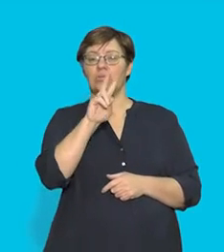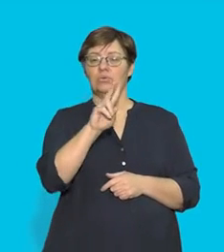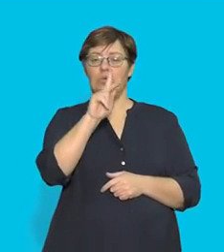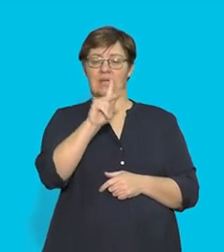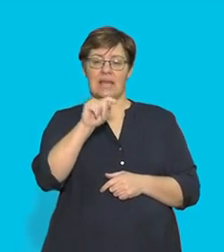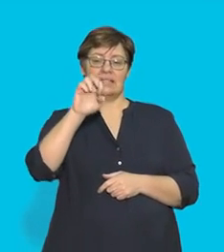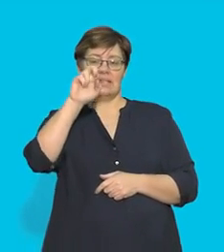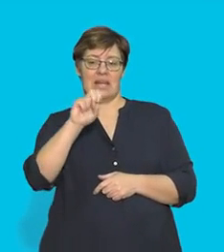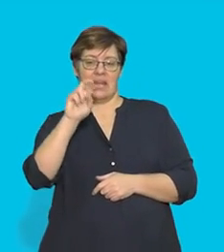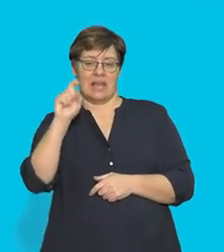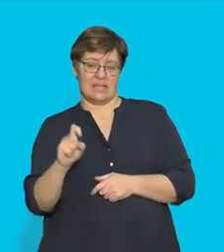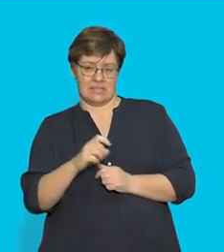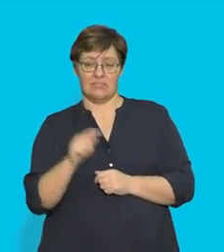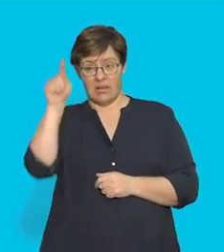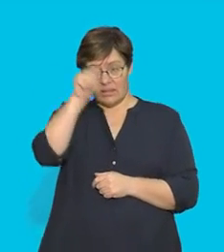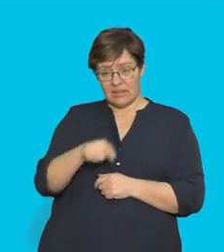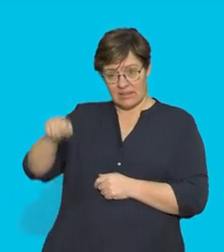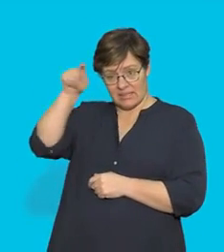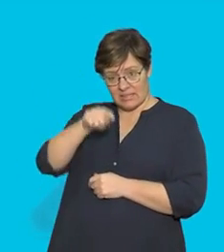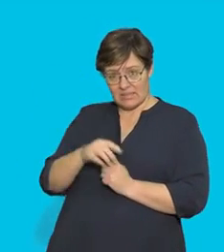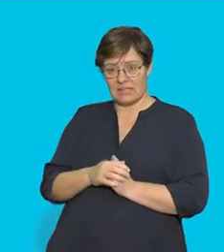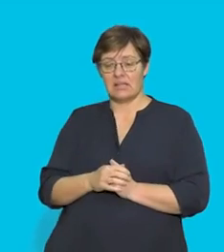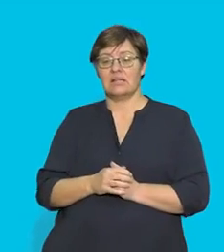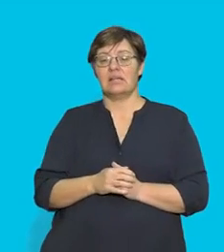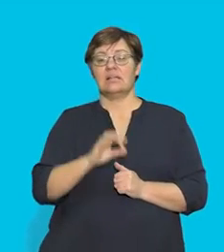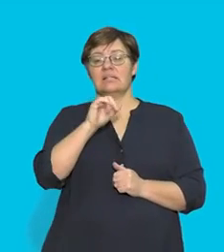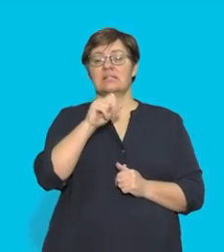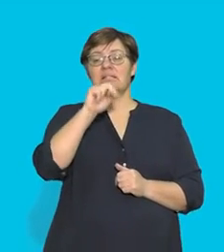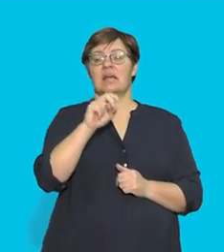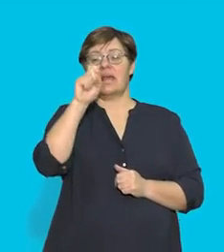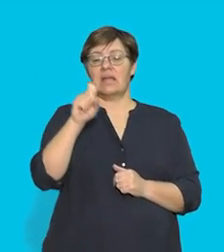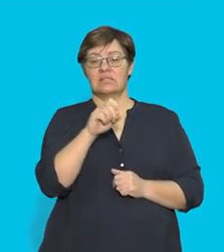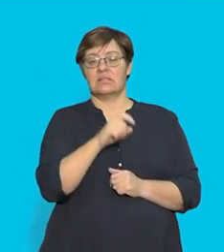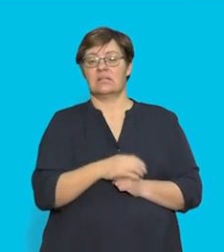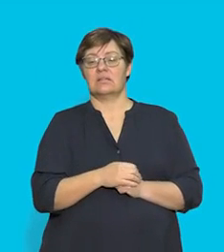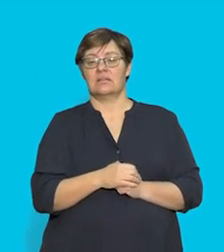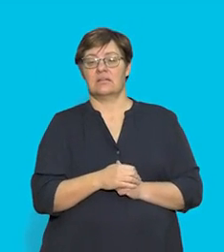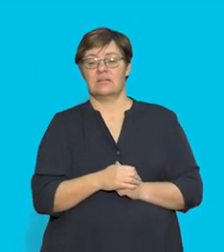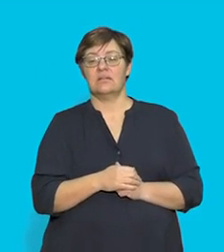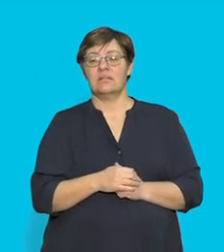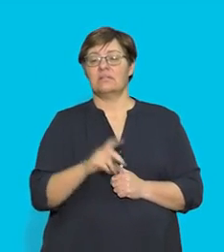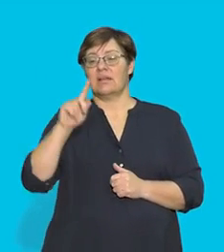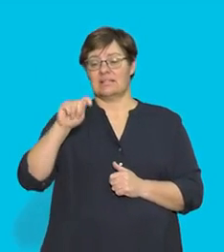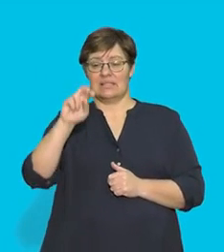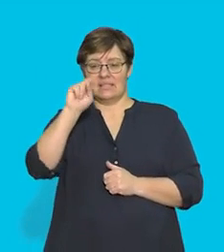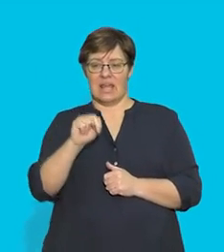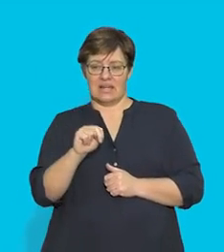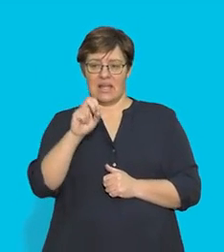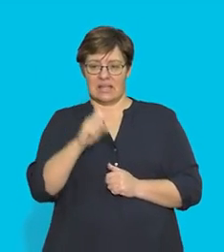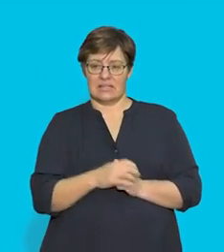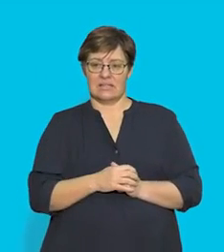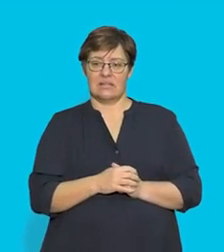tan of x. And I know that this gives me what? Sine x over tan x, we know that tan of x is equal